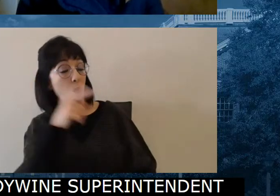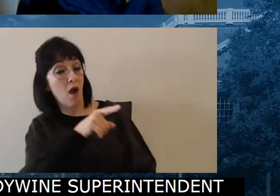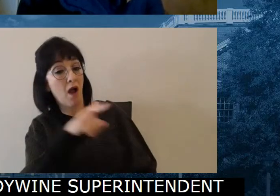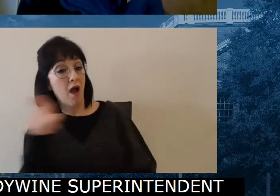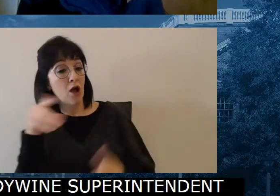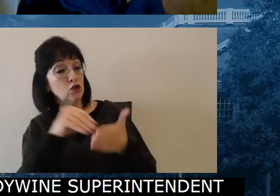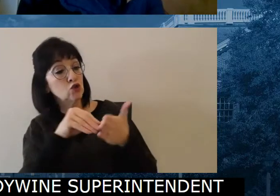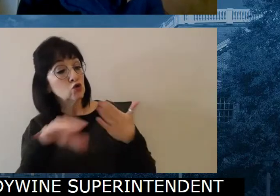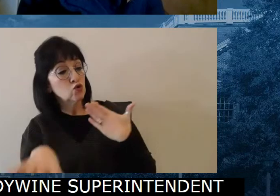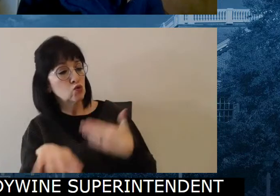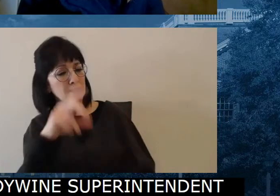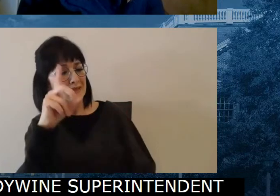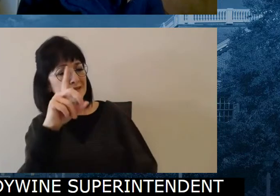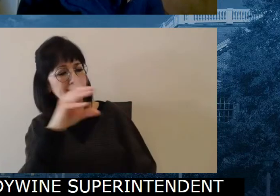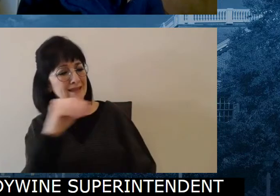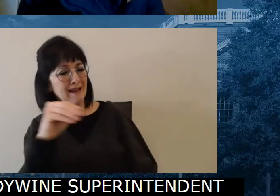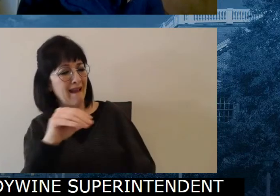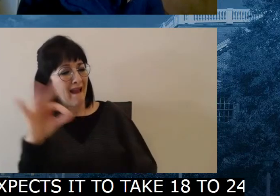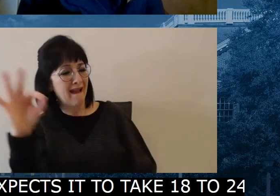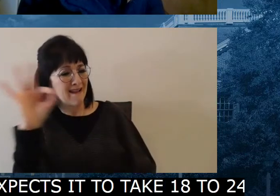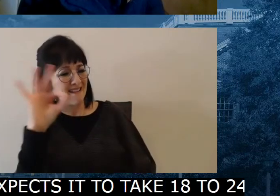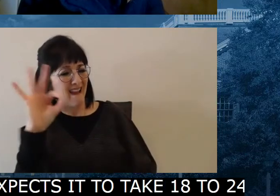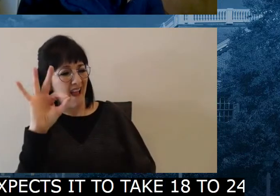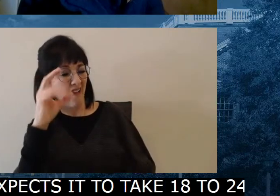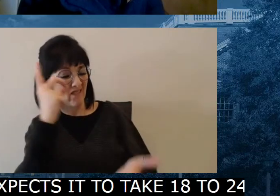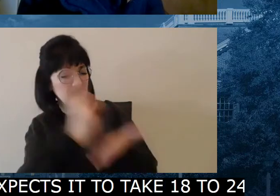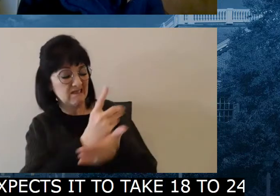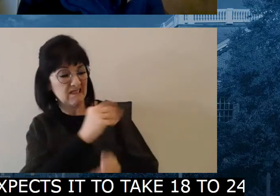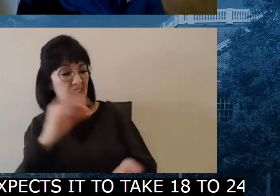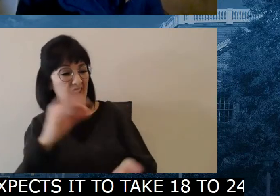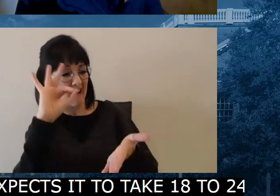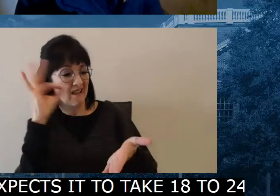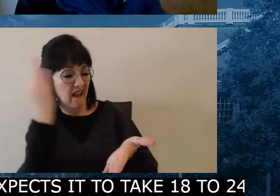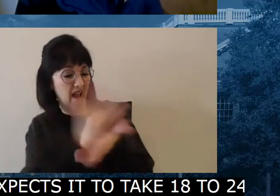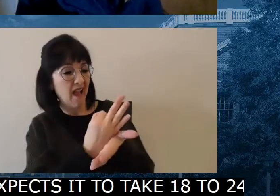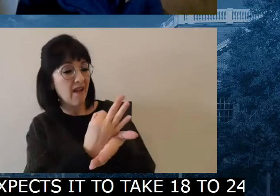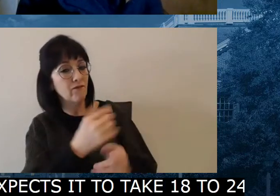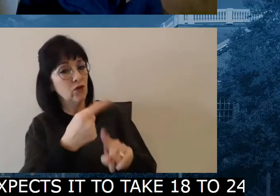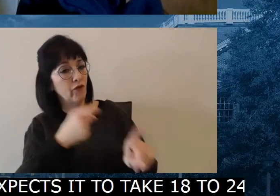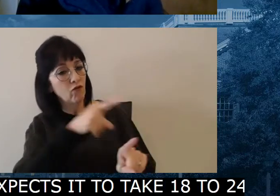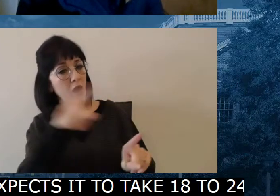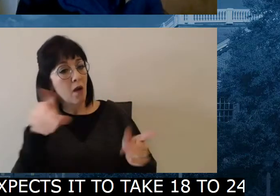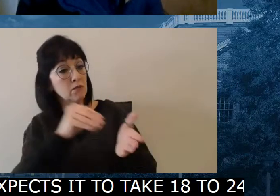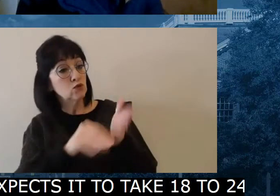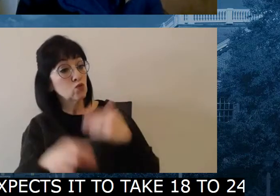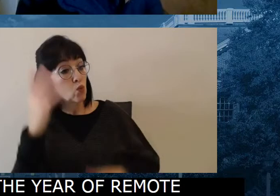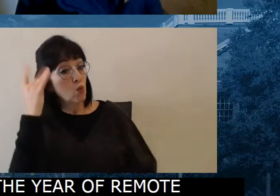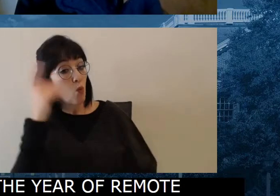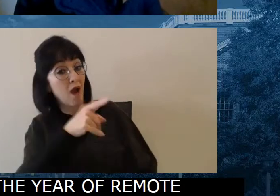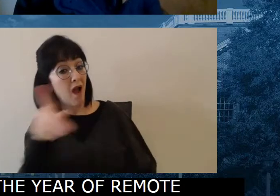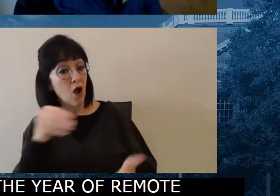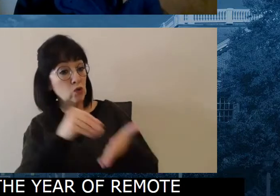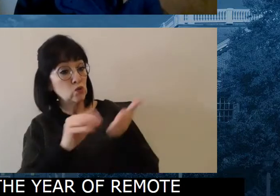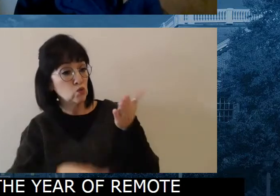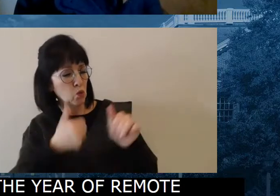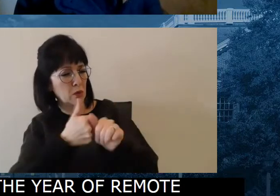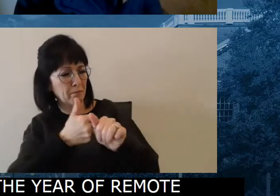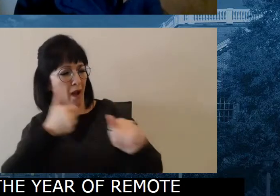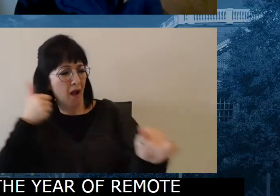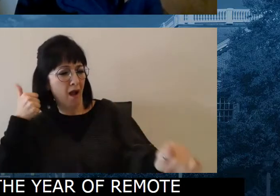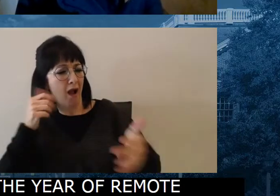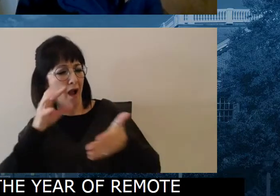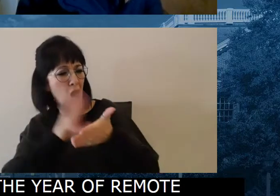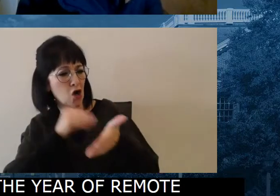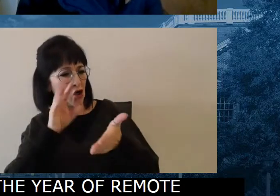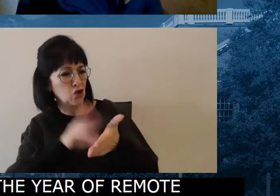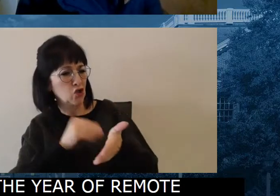arts. How is the state planning to help struggling students get back on track as hybrid has seemingly no timetable for ending?